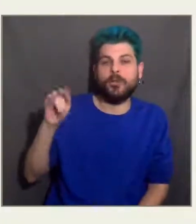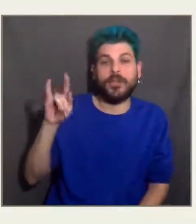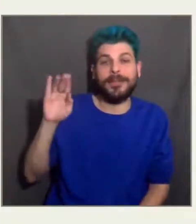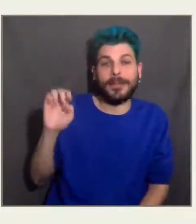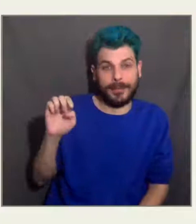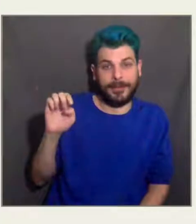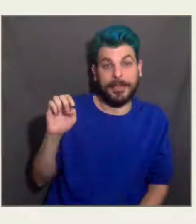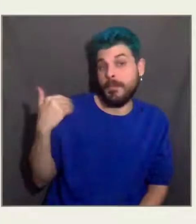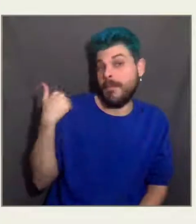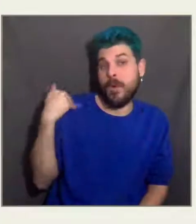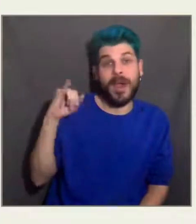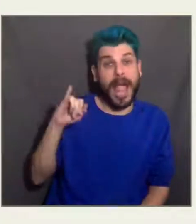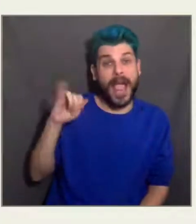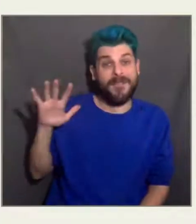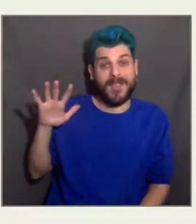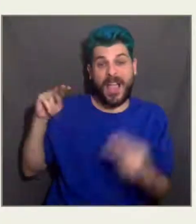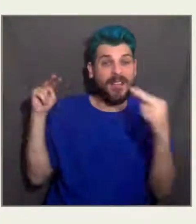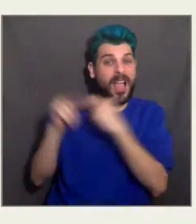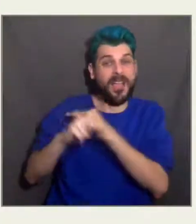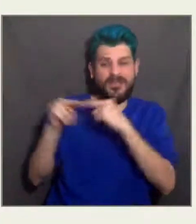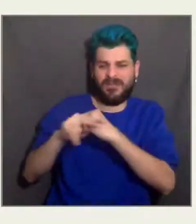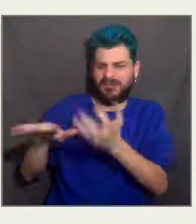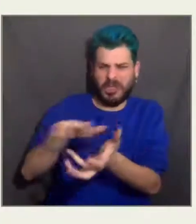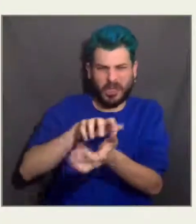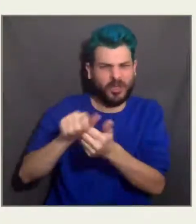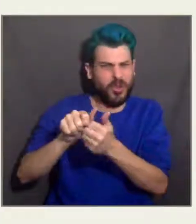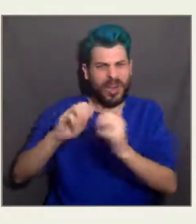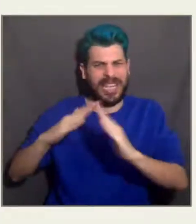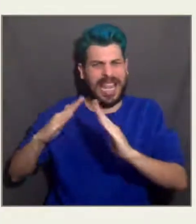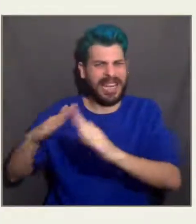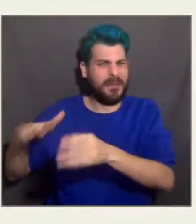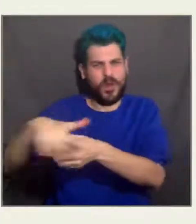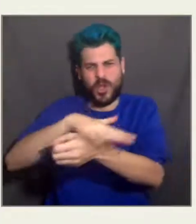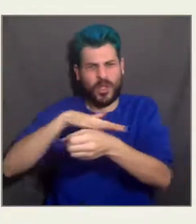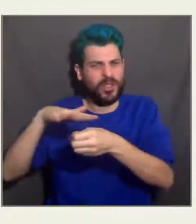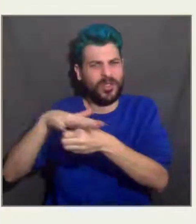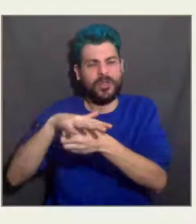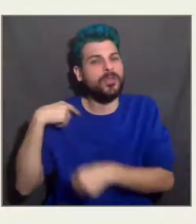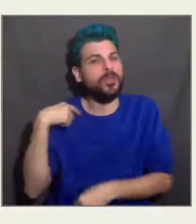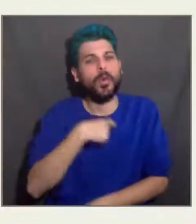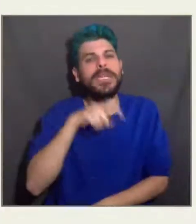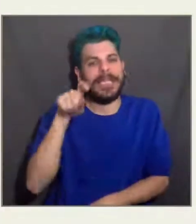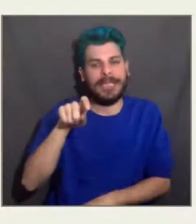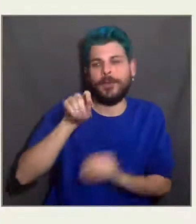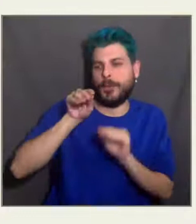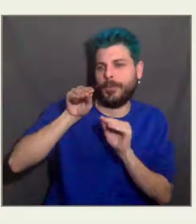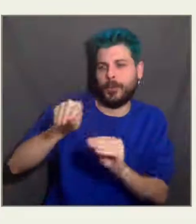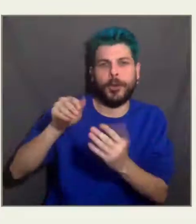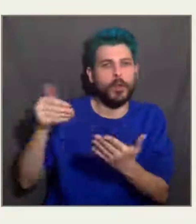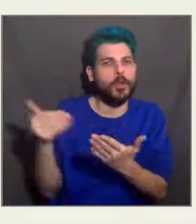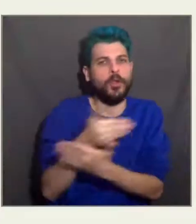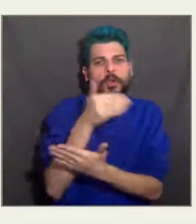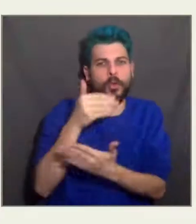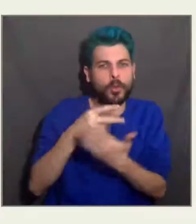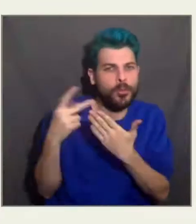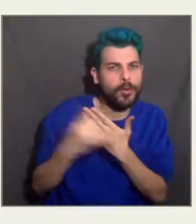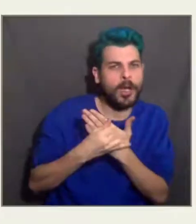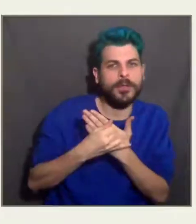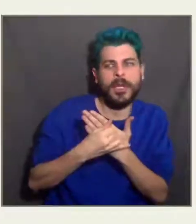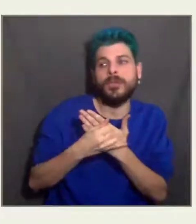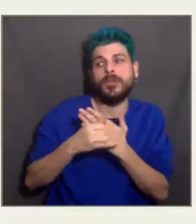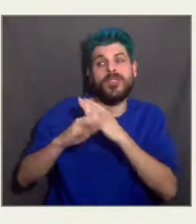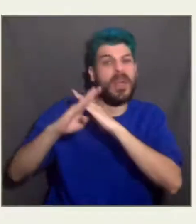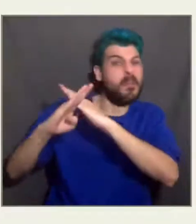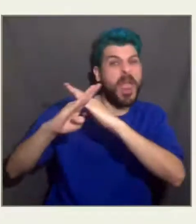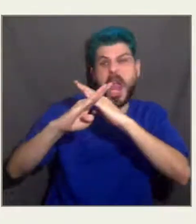went through culturally and physically. And so in order to put those things back in place and not have it be a barrier, we